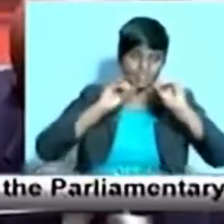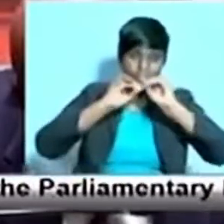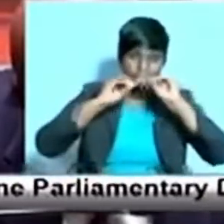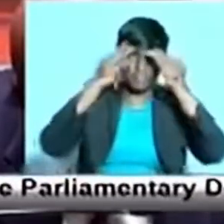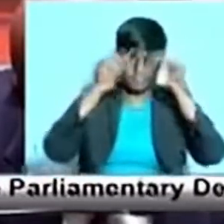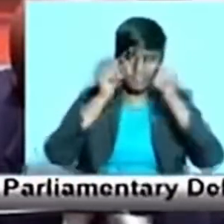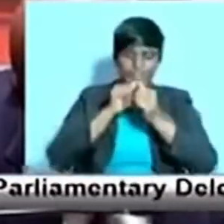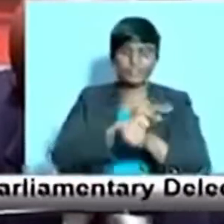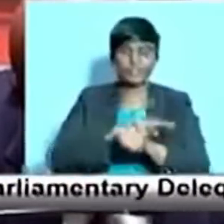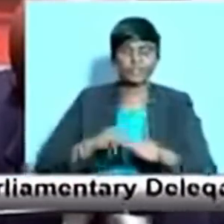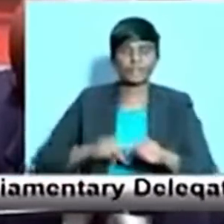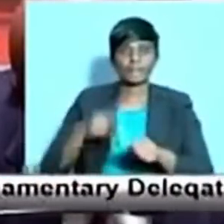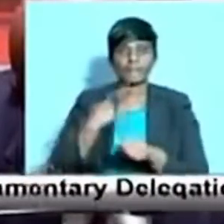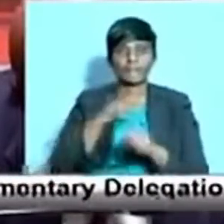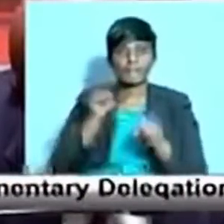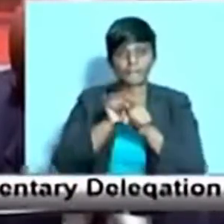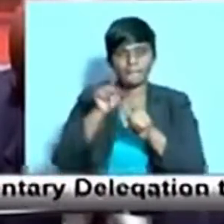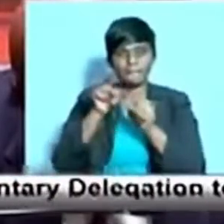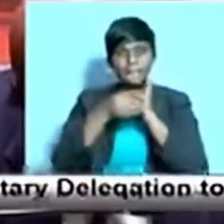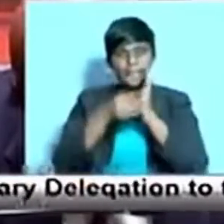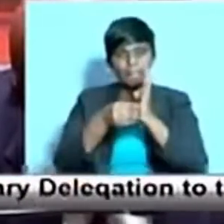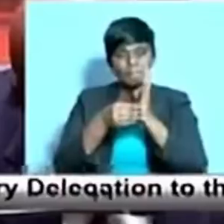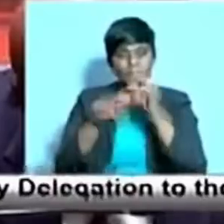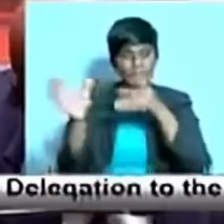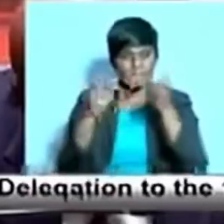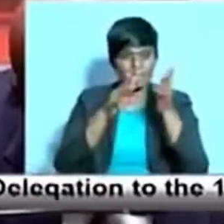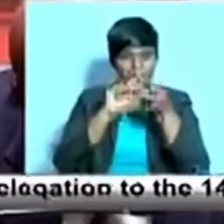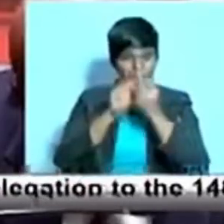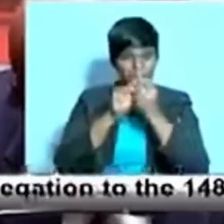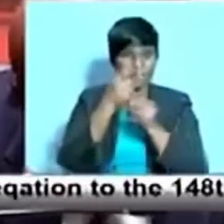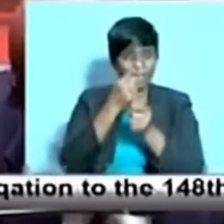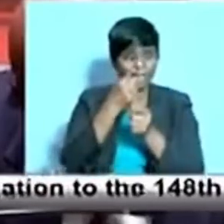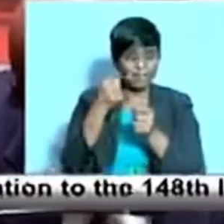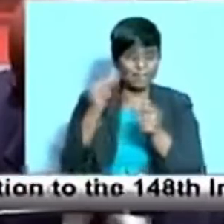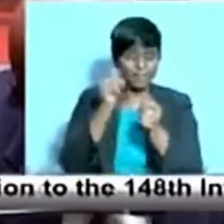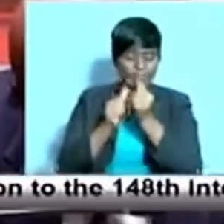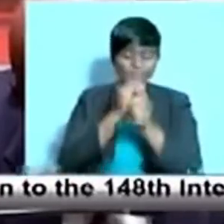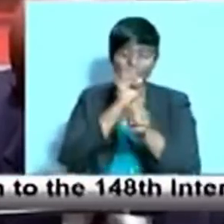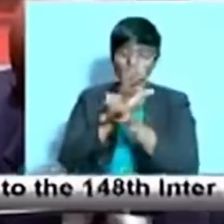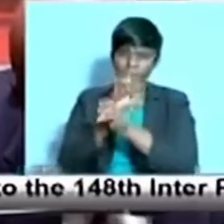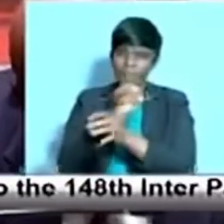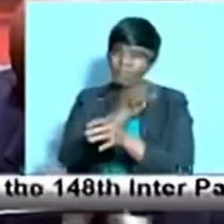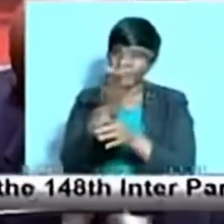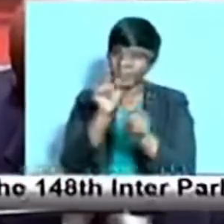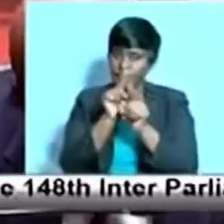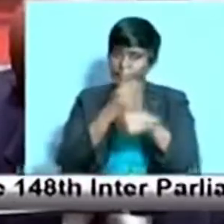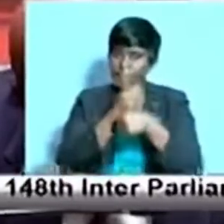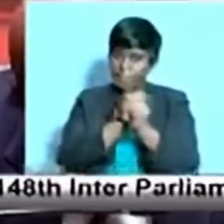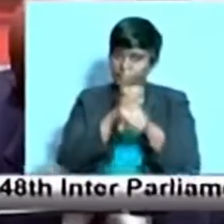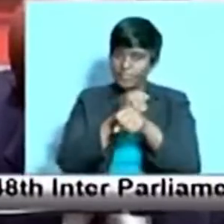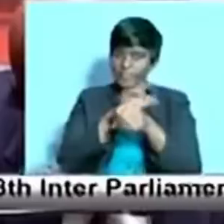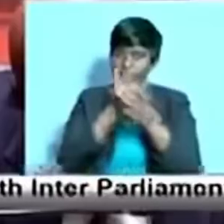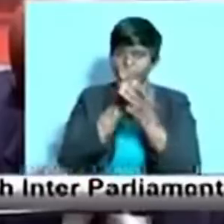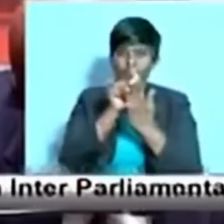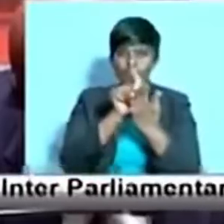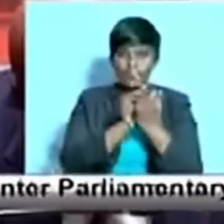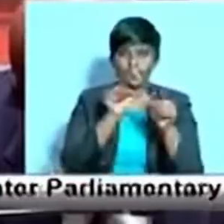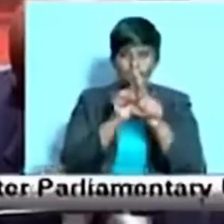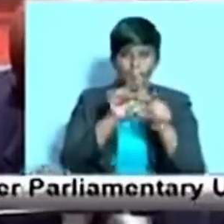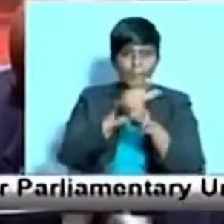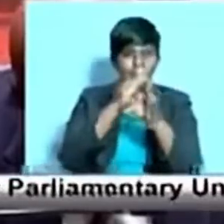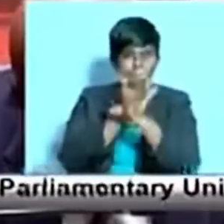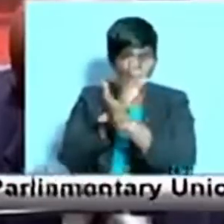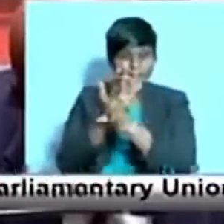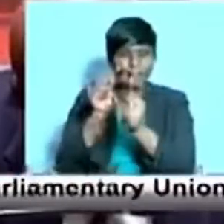among parliamentarians of leading climate change tools that are readily available to enhance legislative efforts related